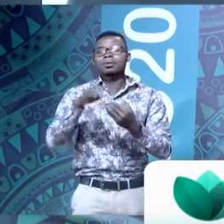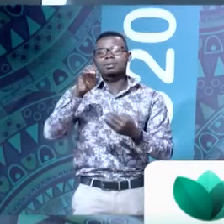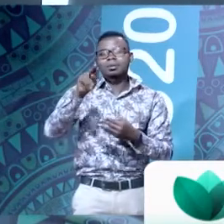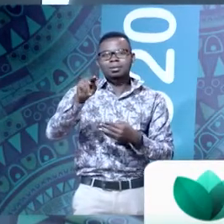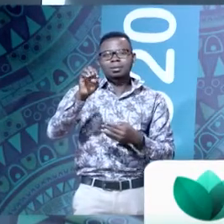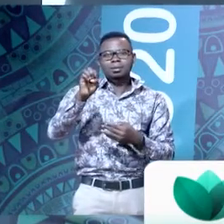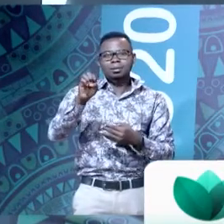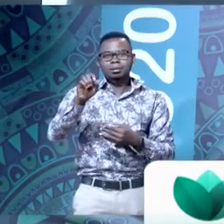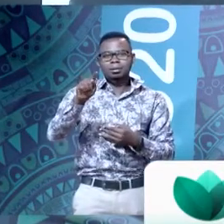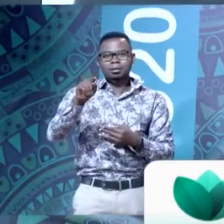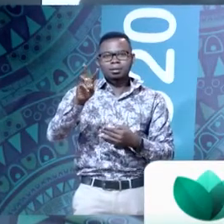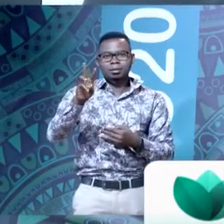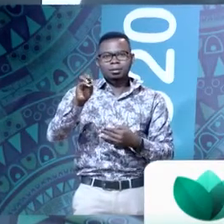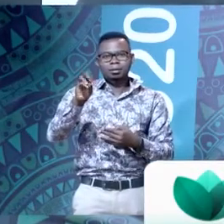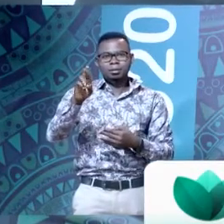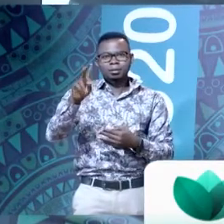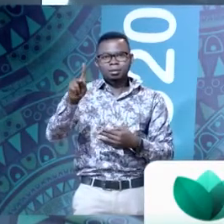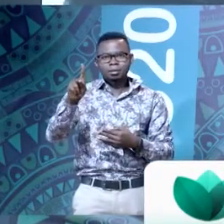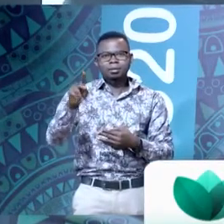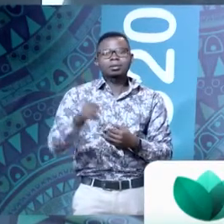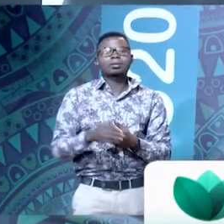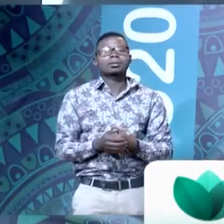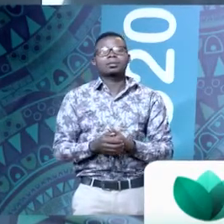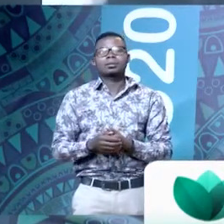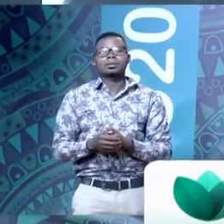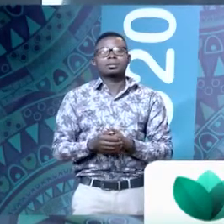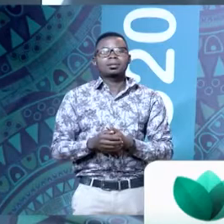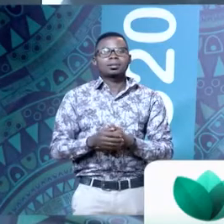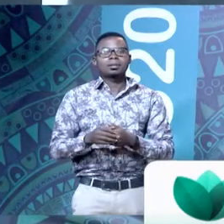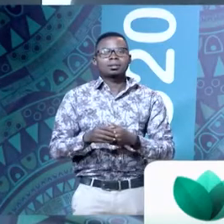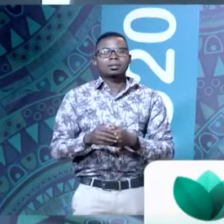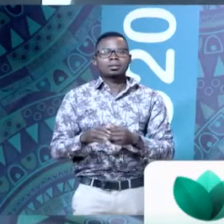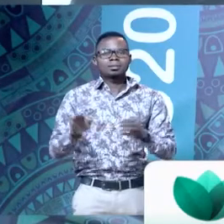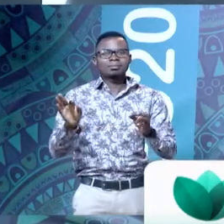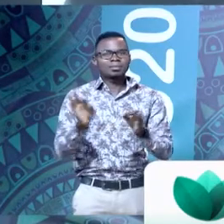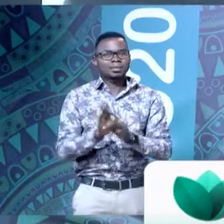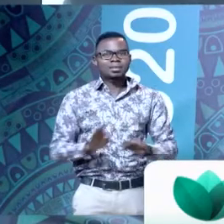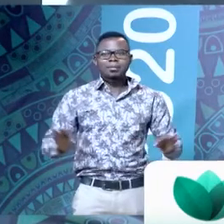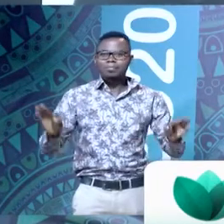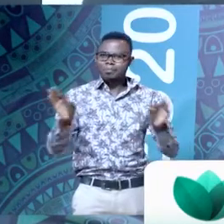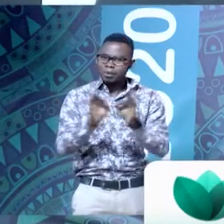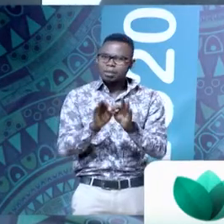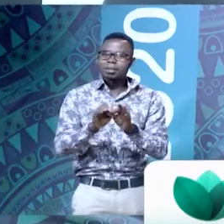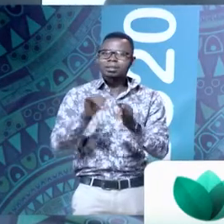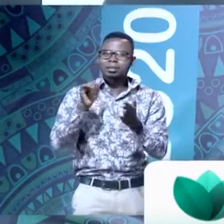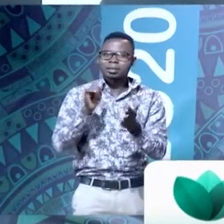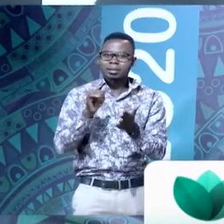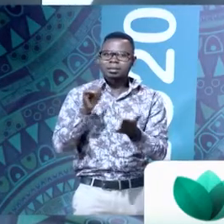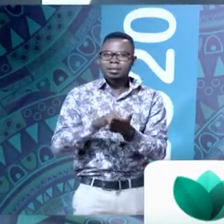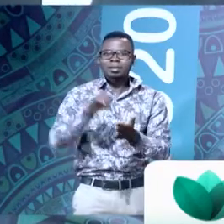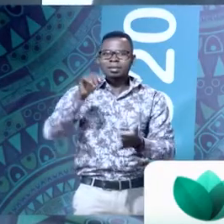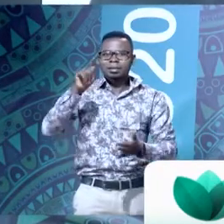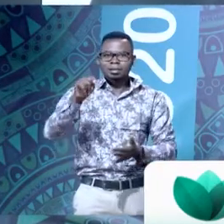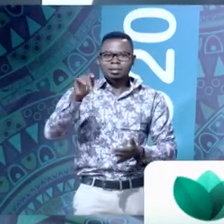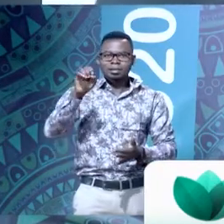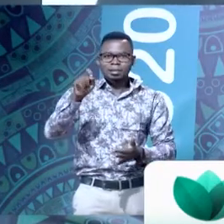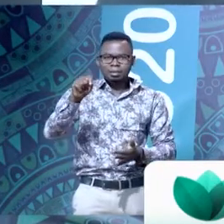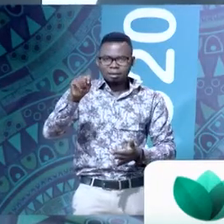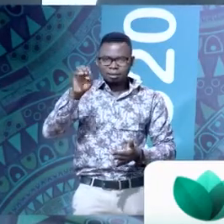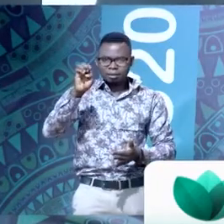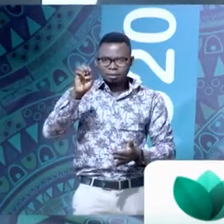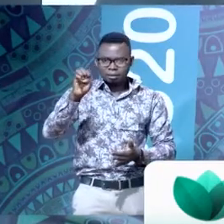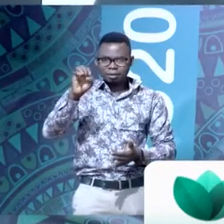is common now, and the very value of internet technology and connectivity and